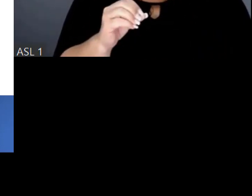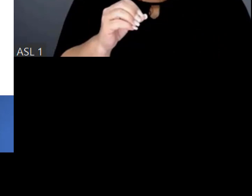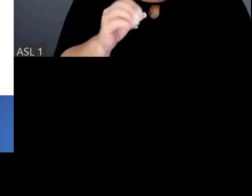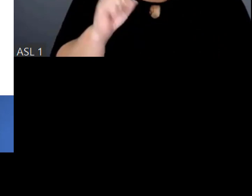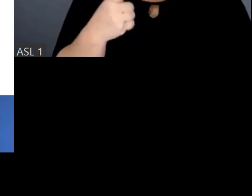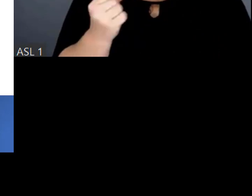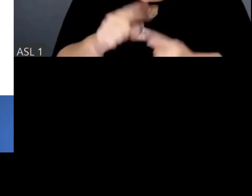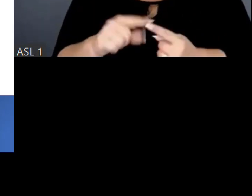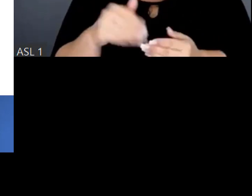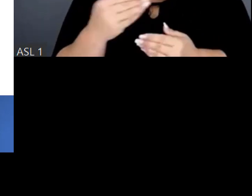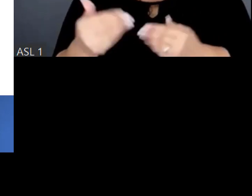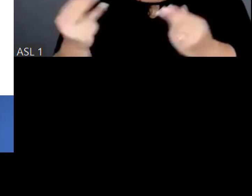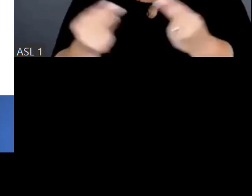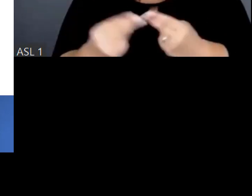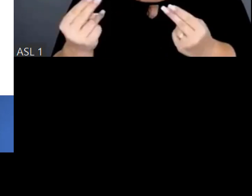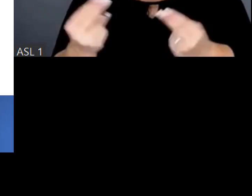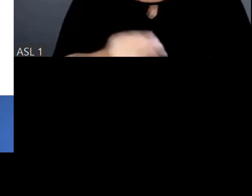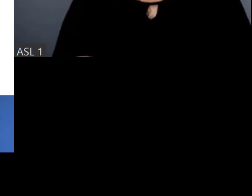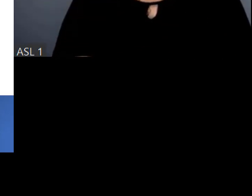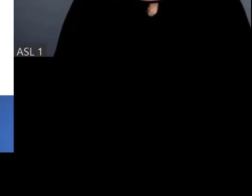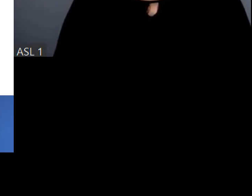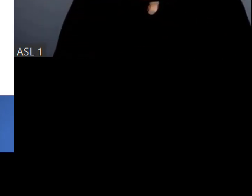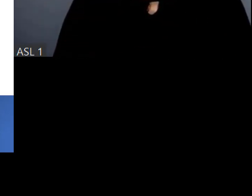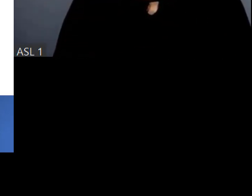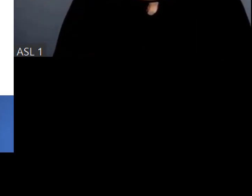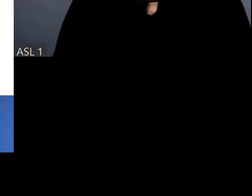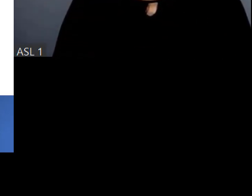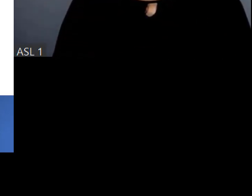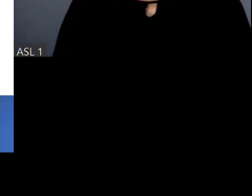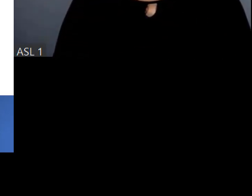go to the next slide.